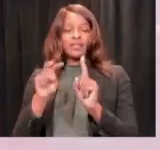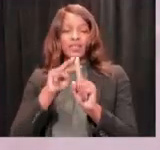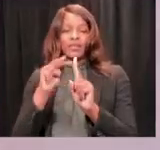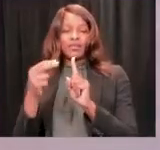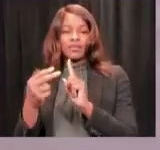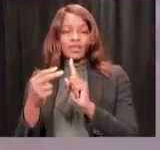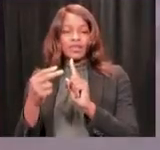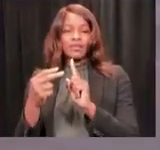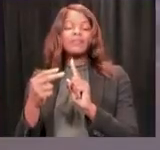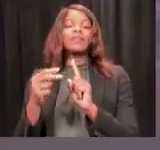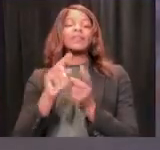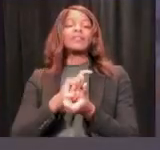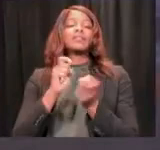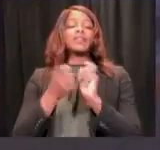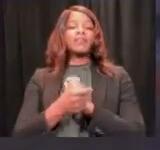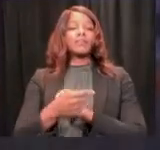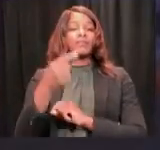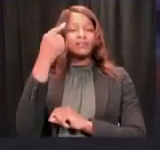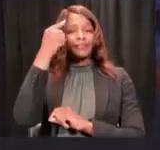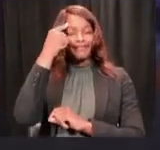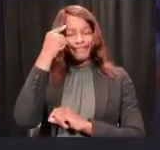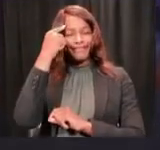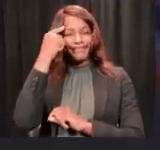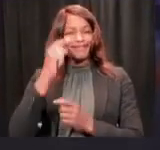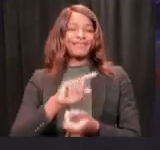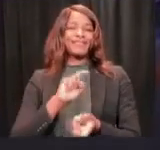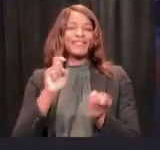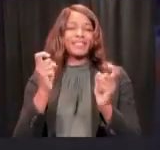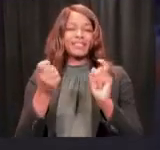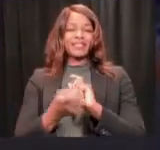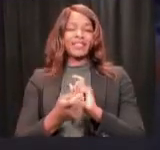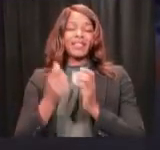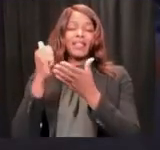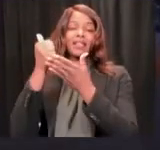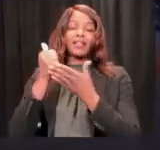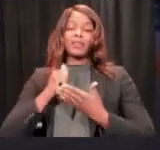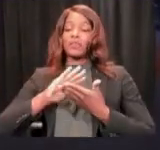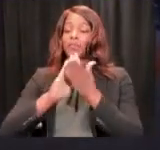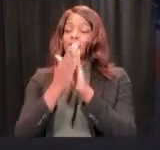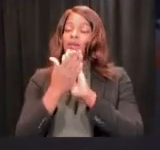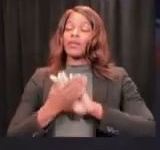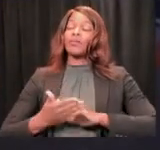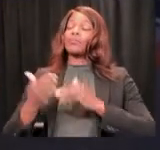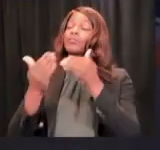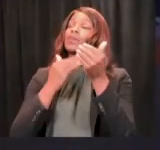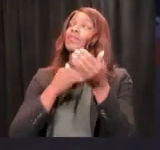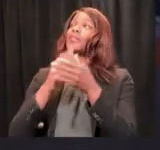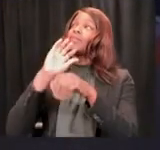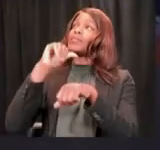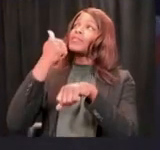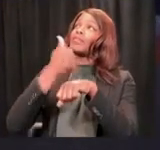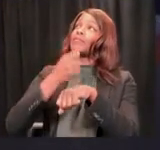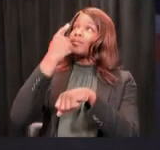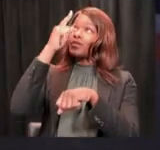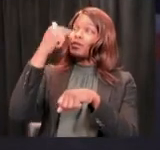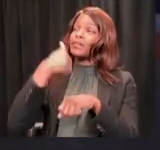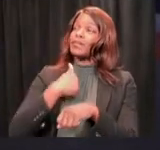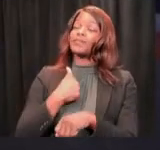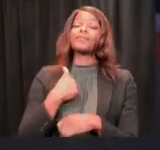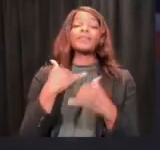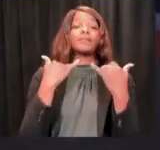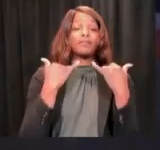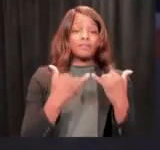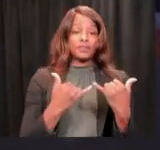mind. Lord, repack it. Help me to be who you've called me to be for this day, for